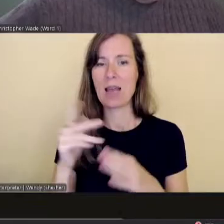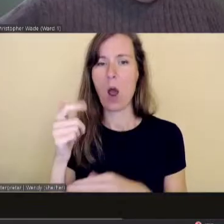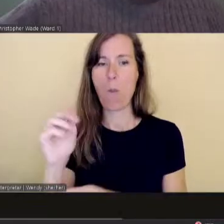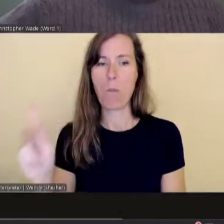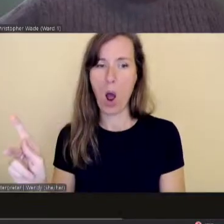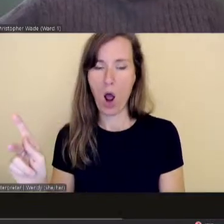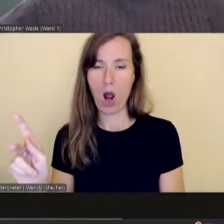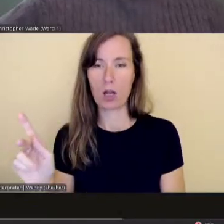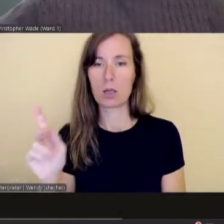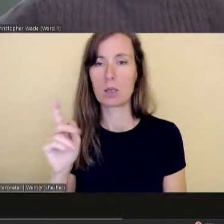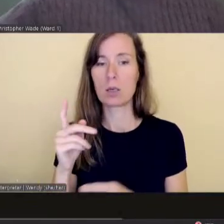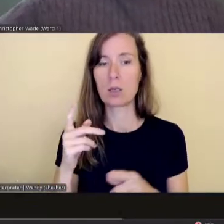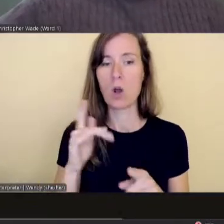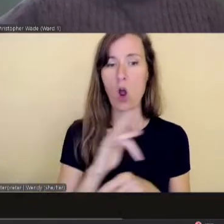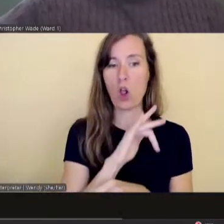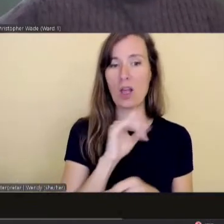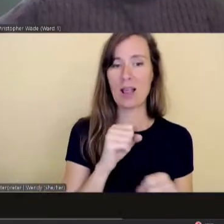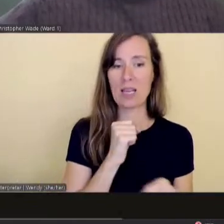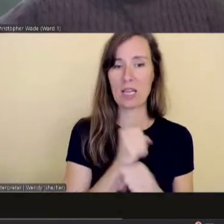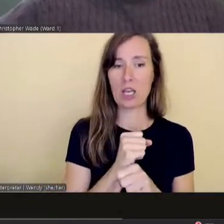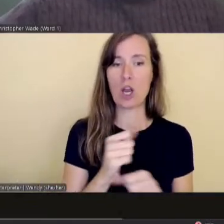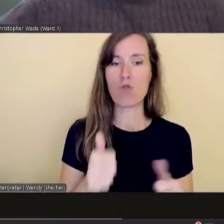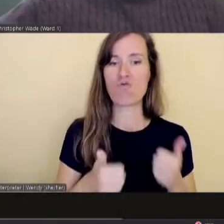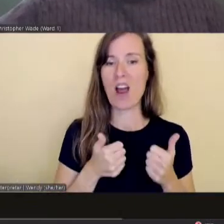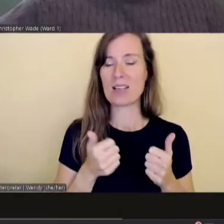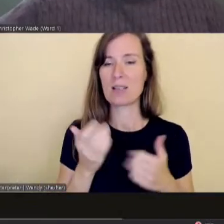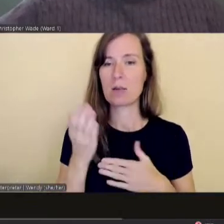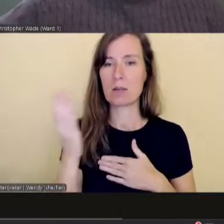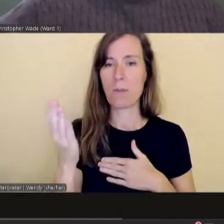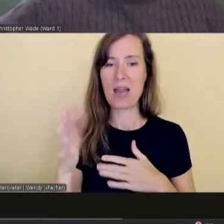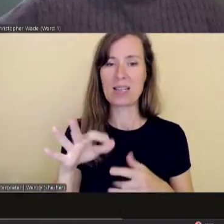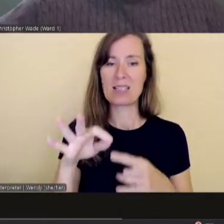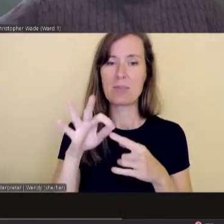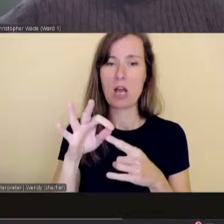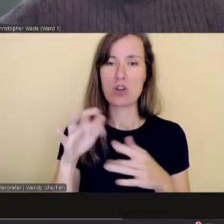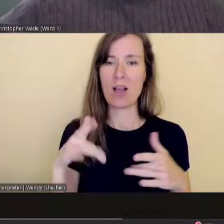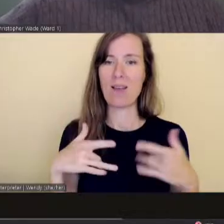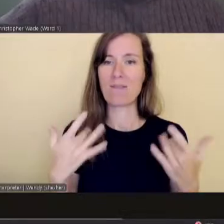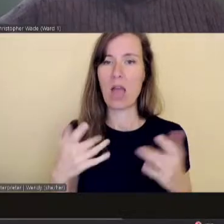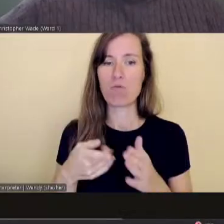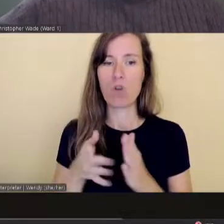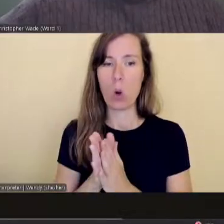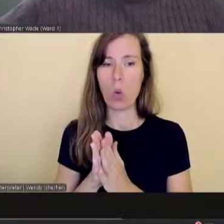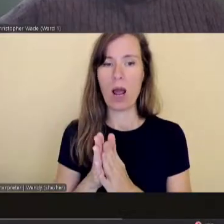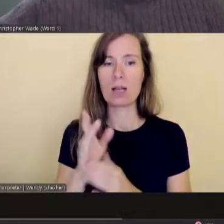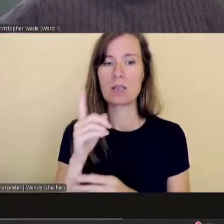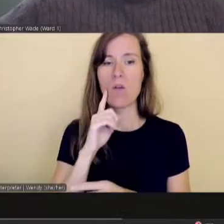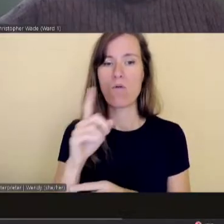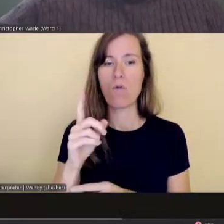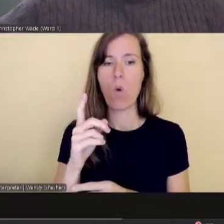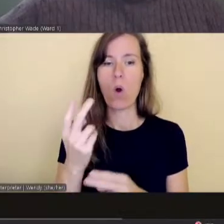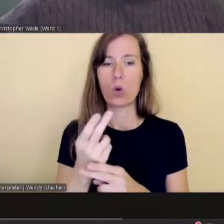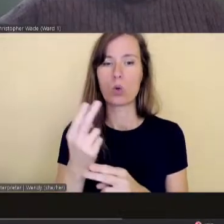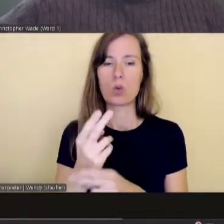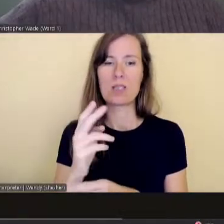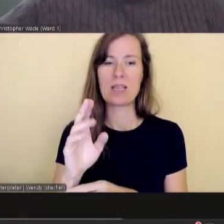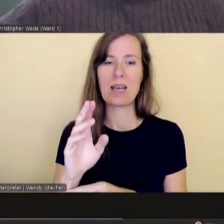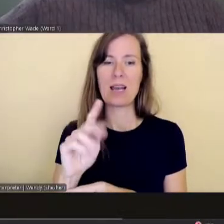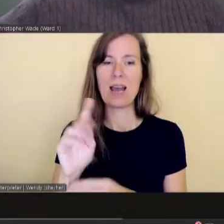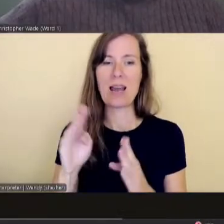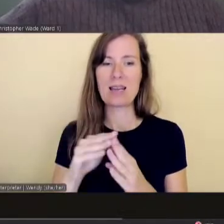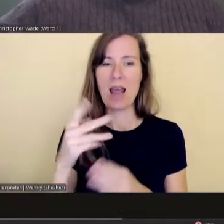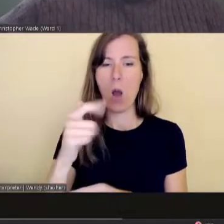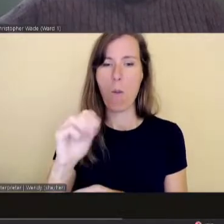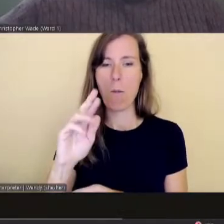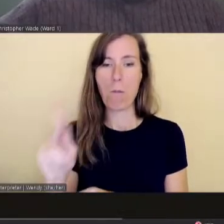request which would utilize Lang Field at Town Park. Residents were notified in advance that only the track